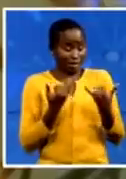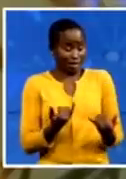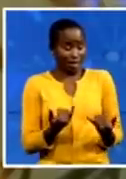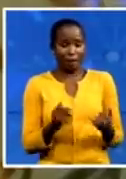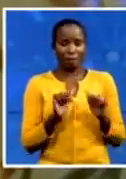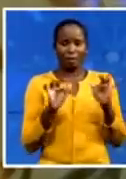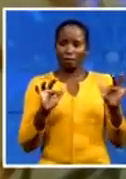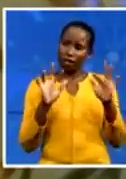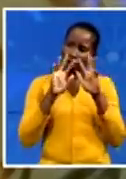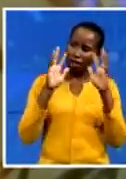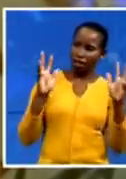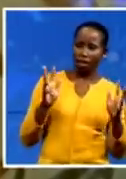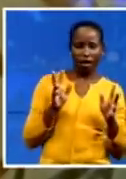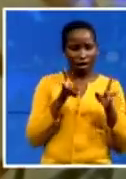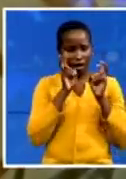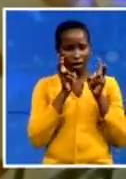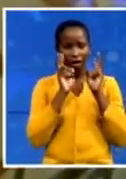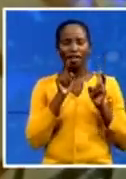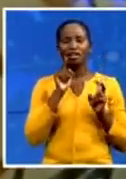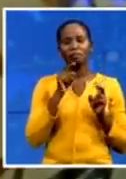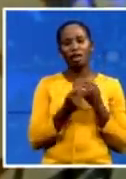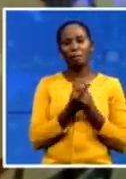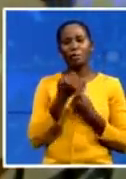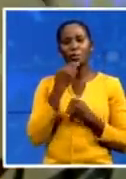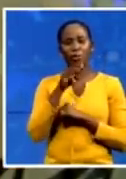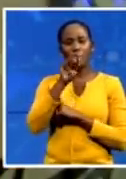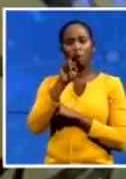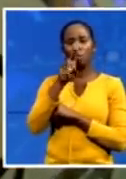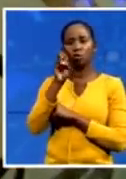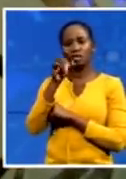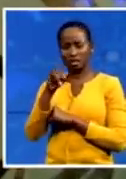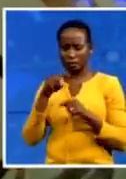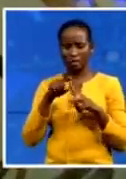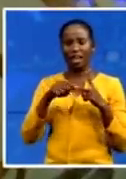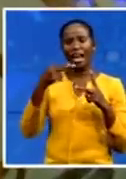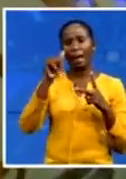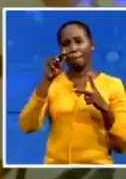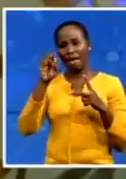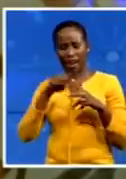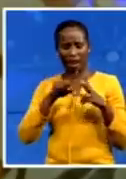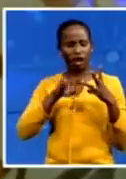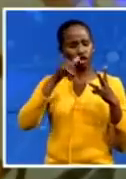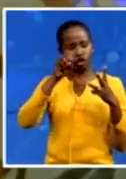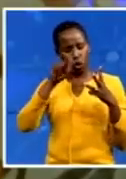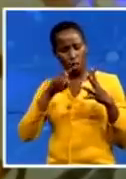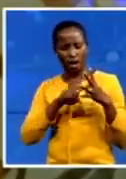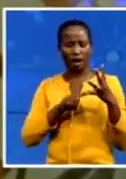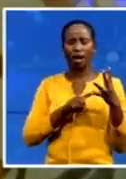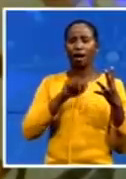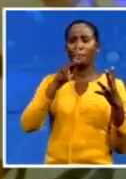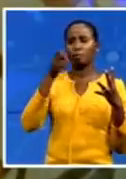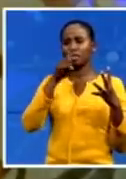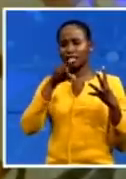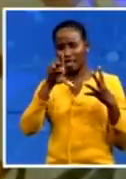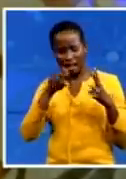former party leader Mmusi Maimane, Herman Mashaba, John Moody, Phumzile Vandam, Bongang Baloyi, and now it's actually you. I